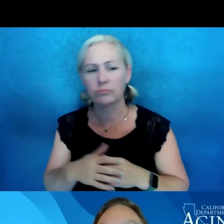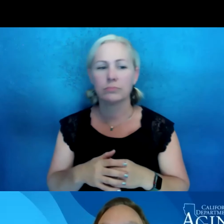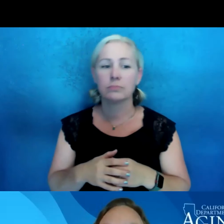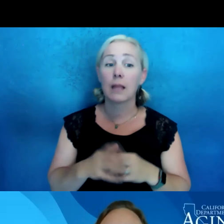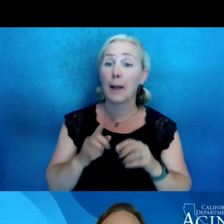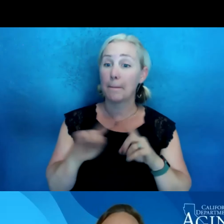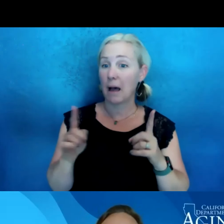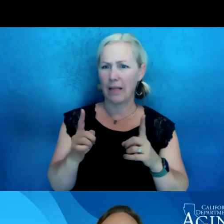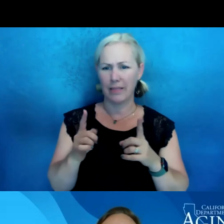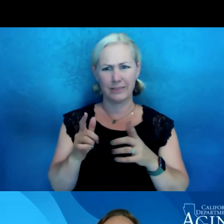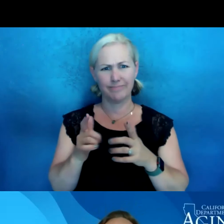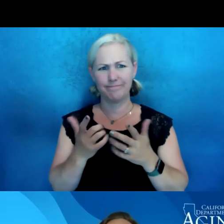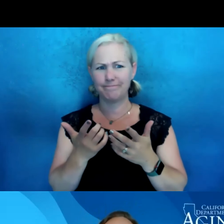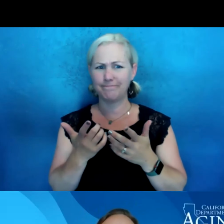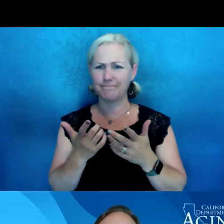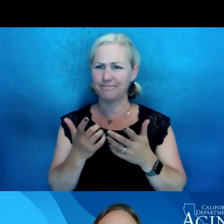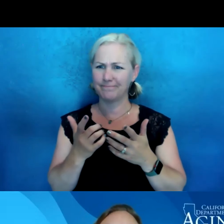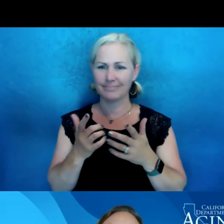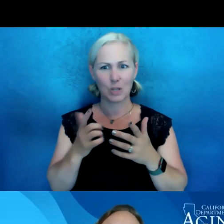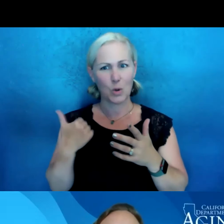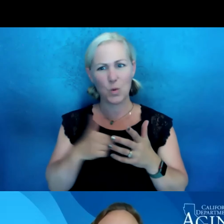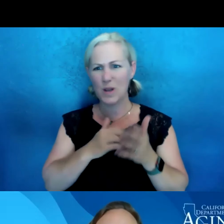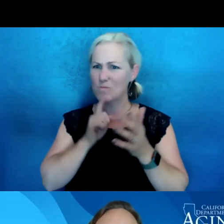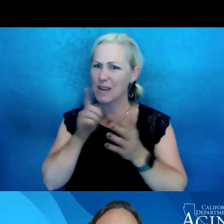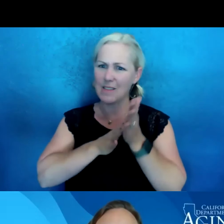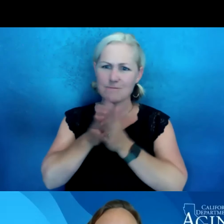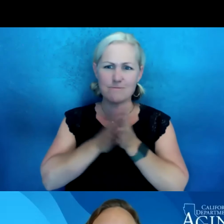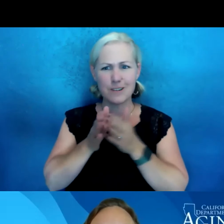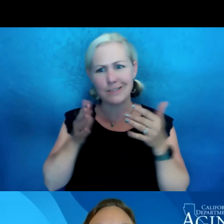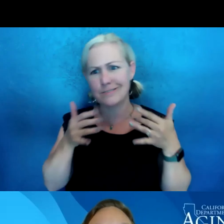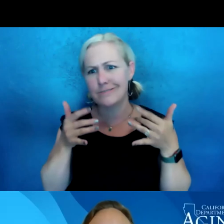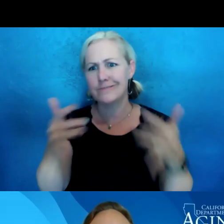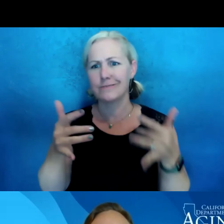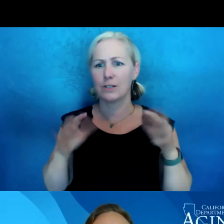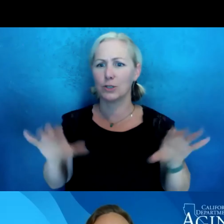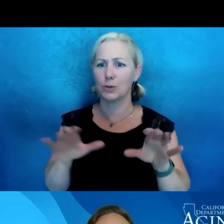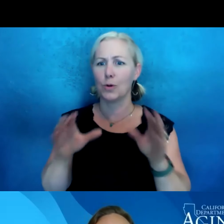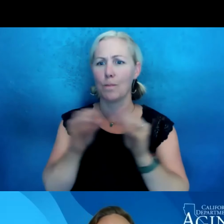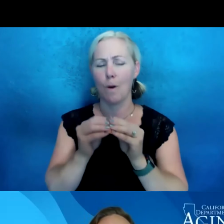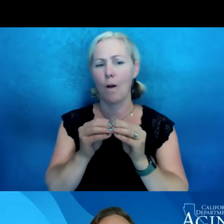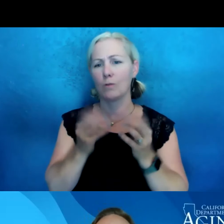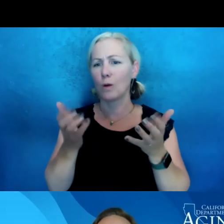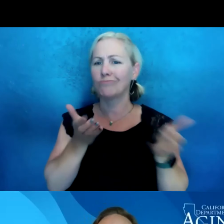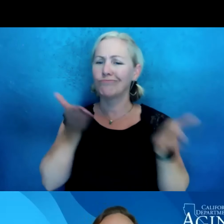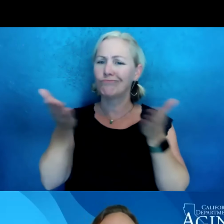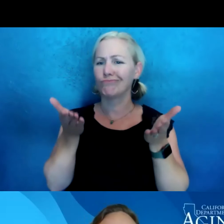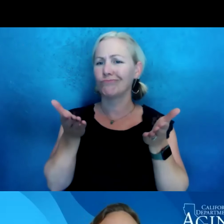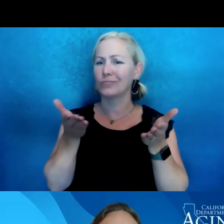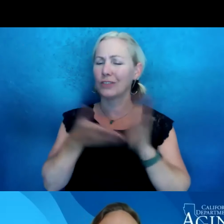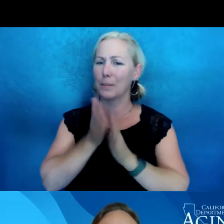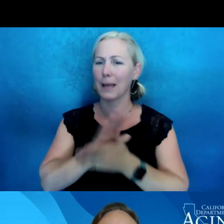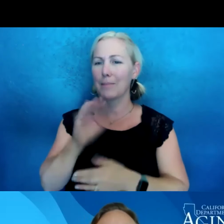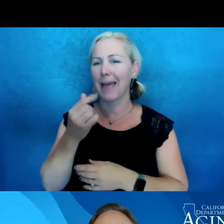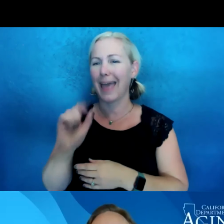enormous, as I like to say, wind at our sails, pushing us forward to do more and to better in serving, in becoming